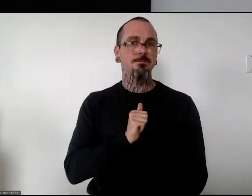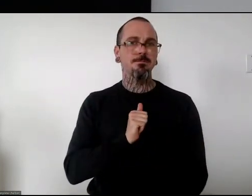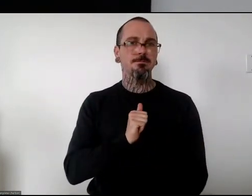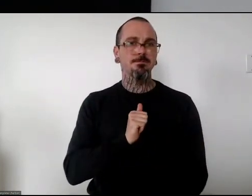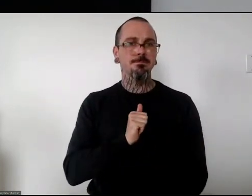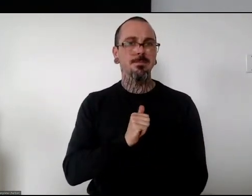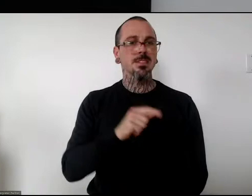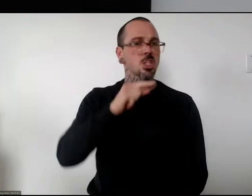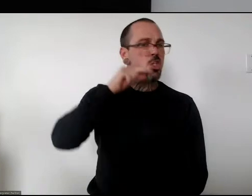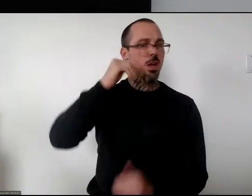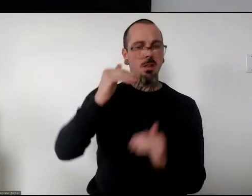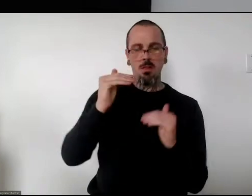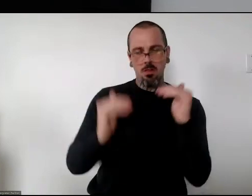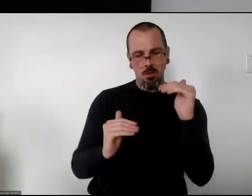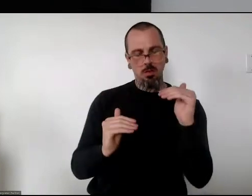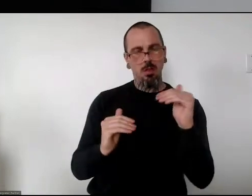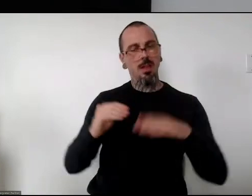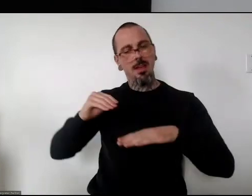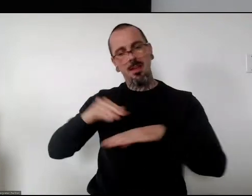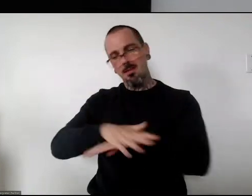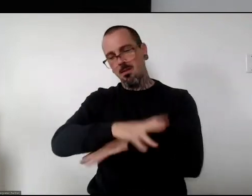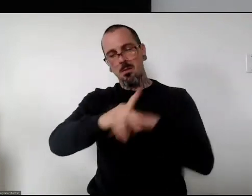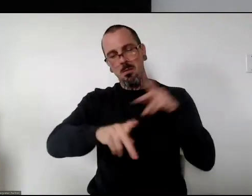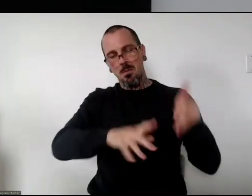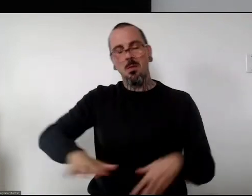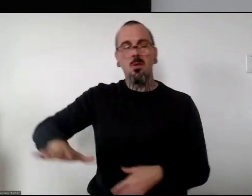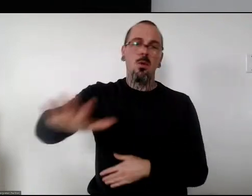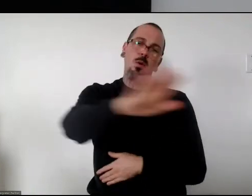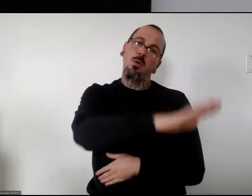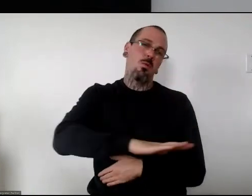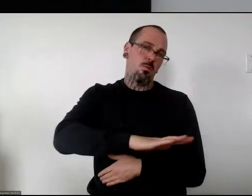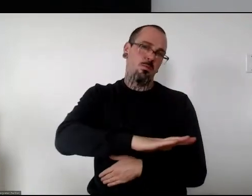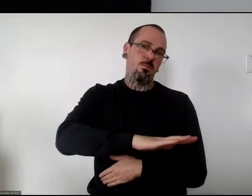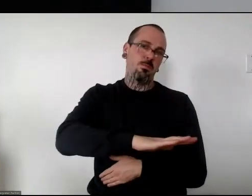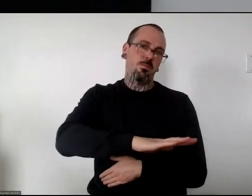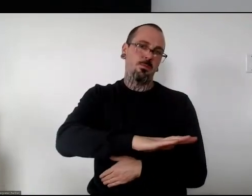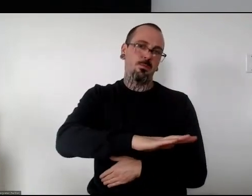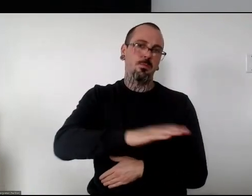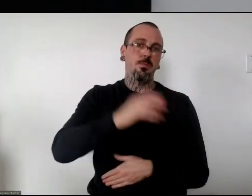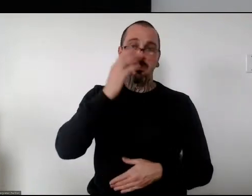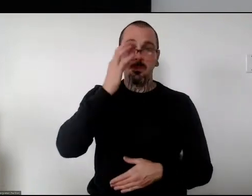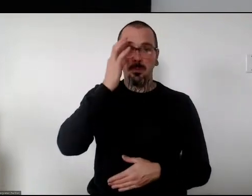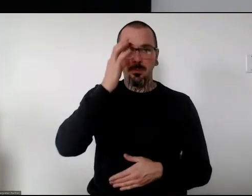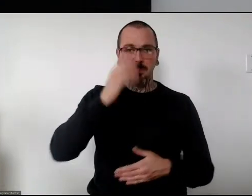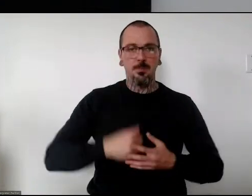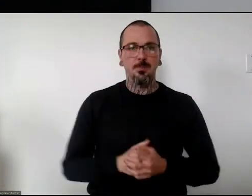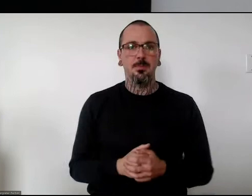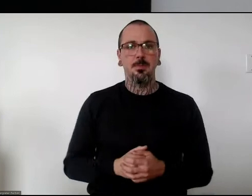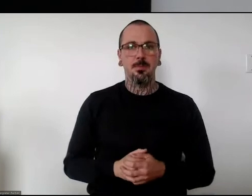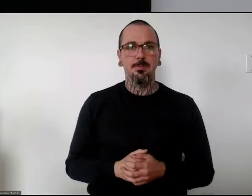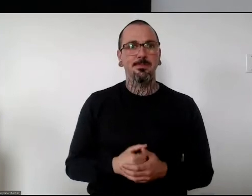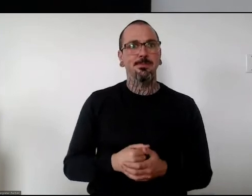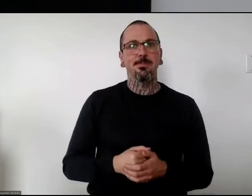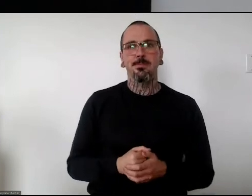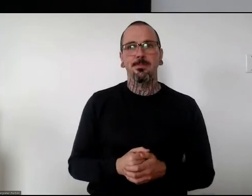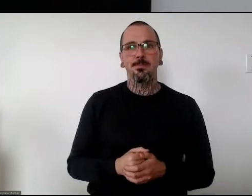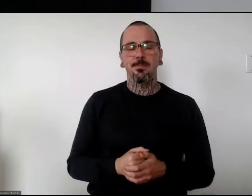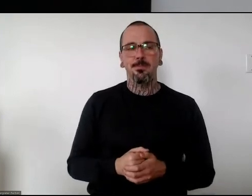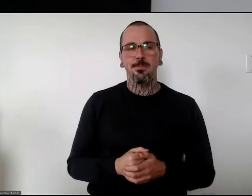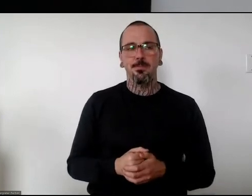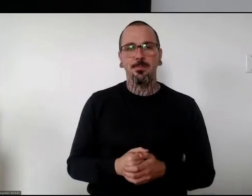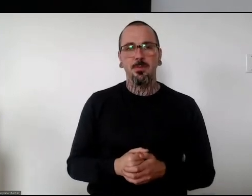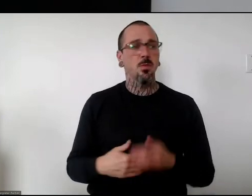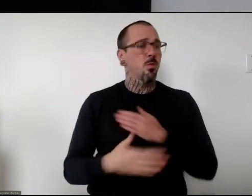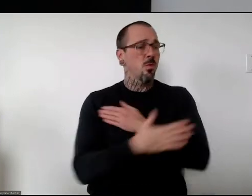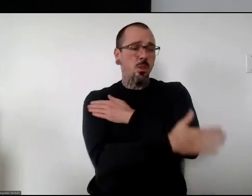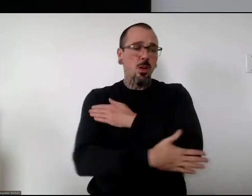us all. It is critical to the development and peace of every nation that we end gender